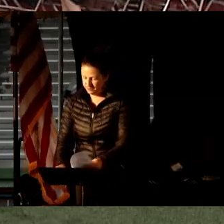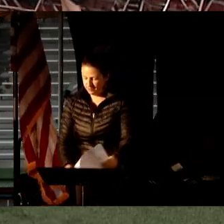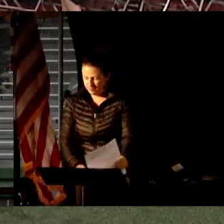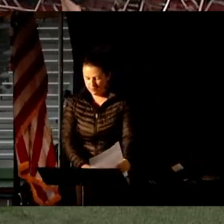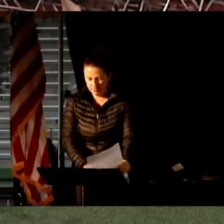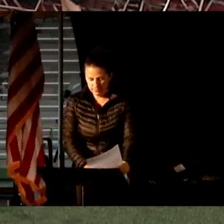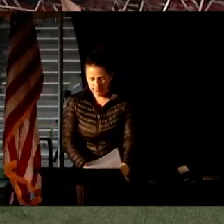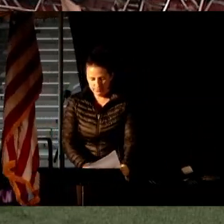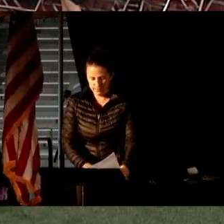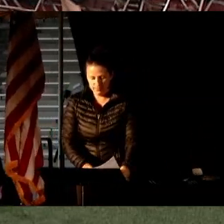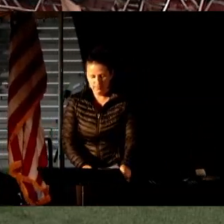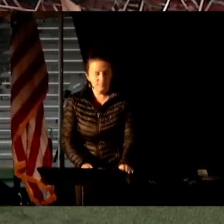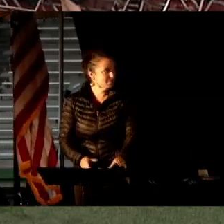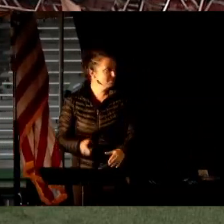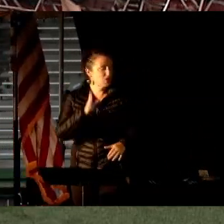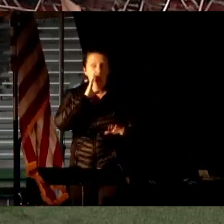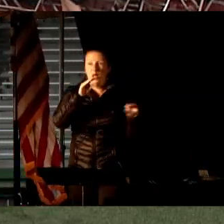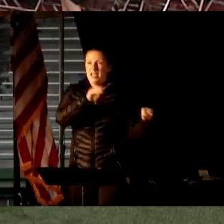We're going to move the podium.